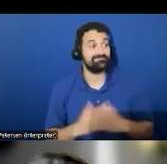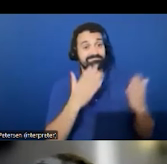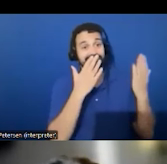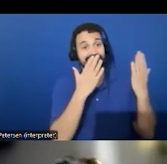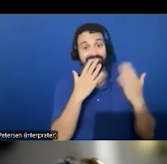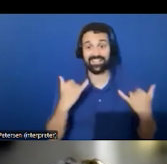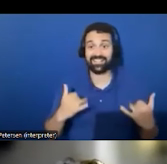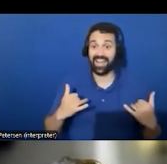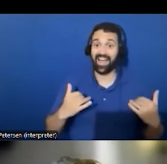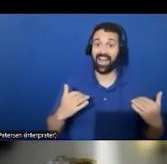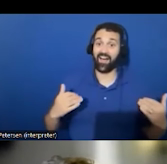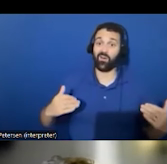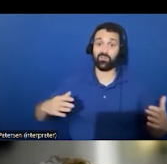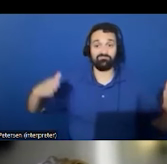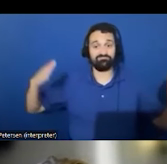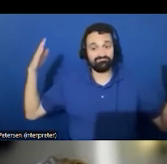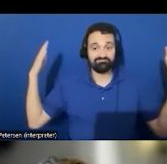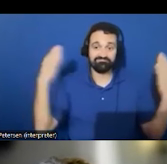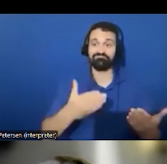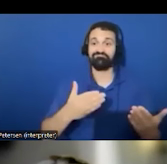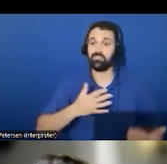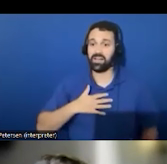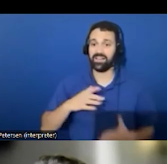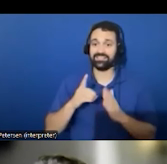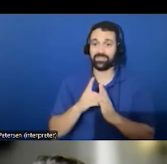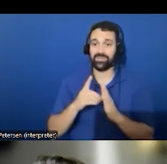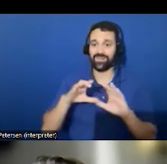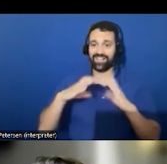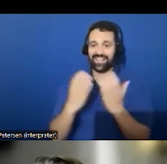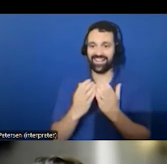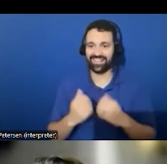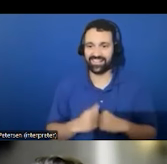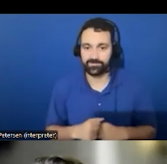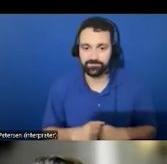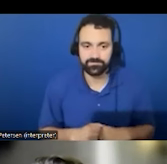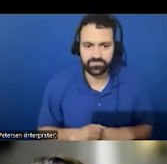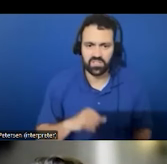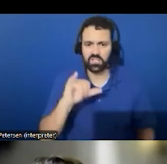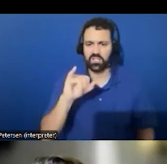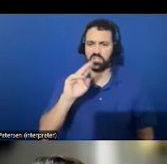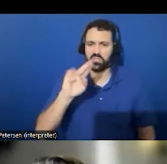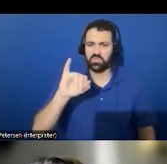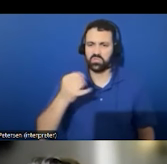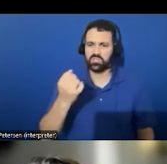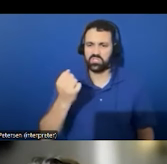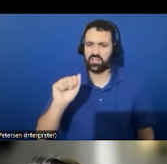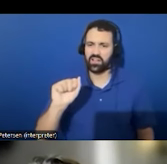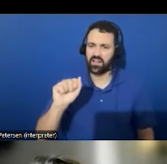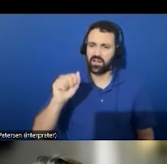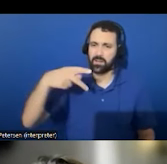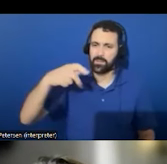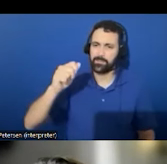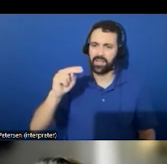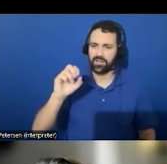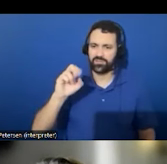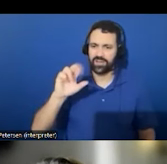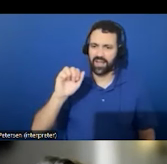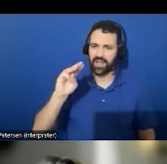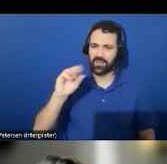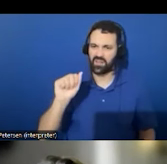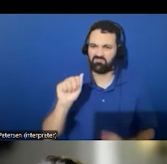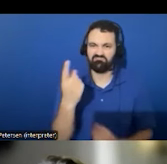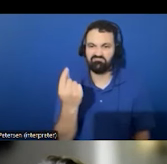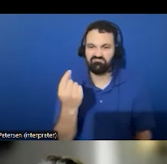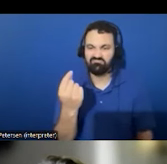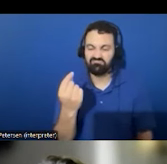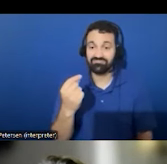demo class that we used earlier. So UJA Panorama is an accessibility tool that we have